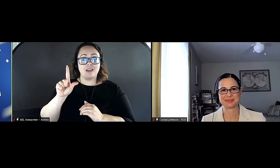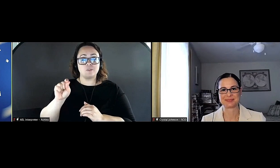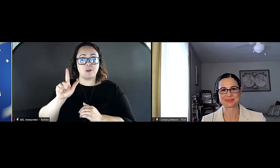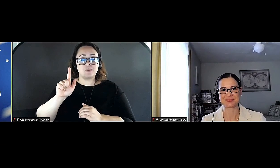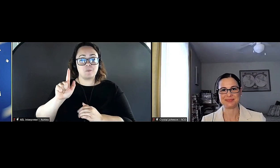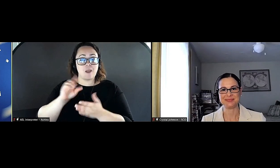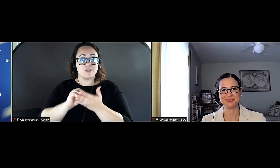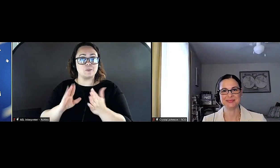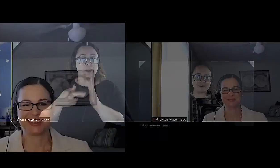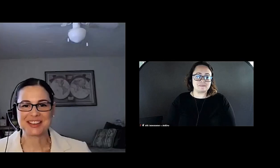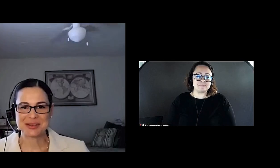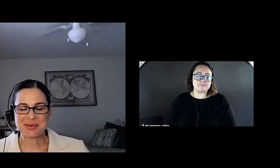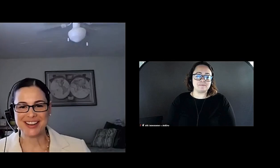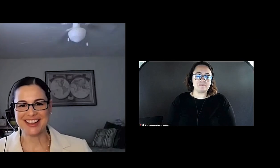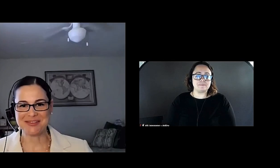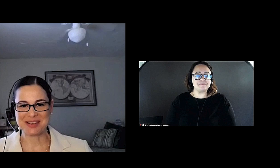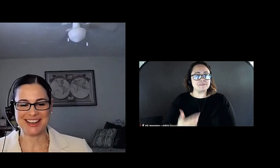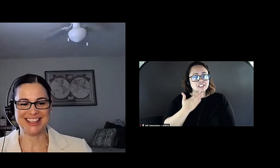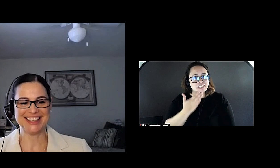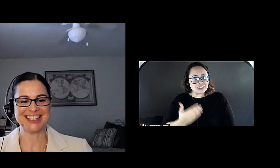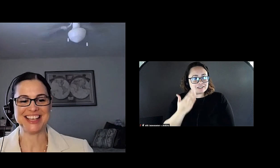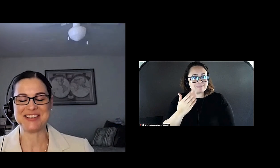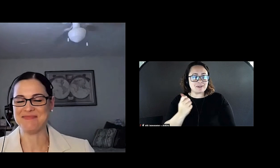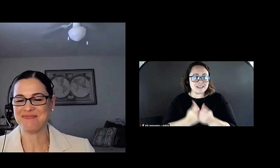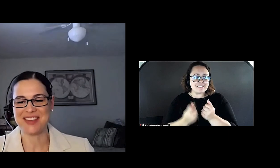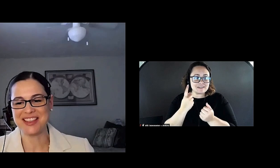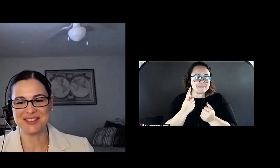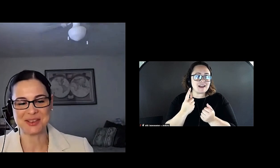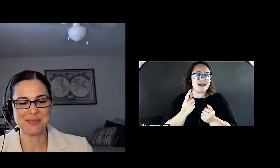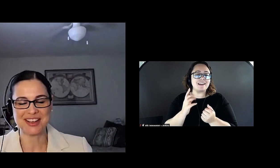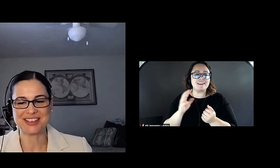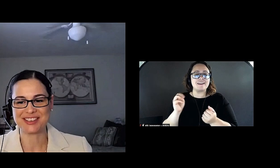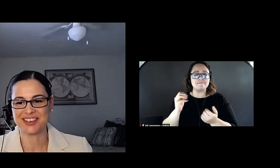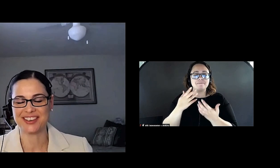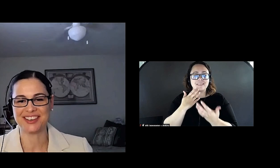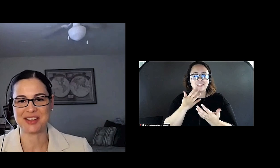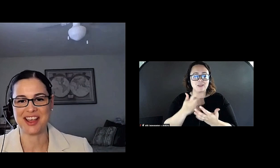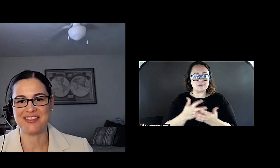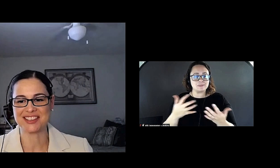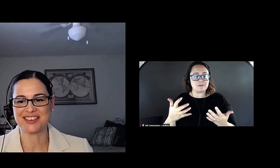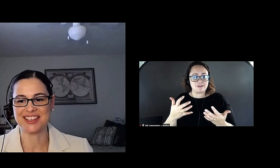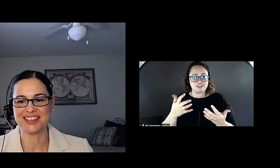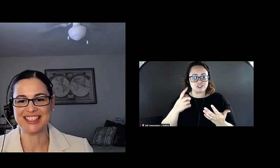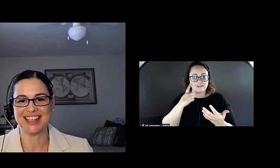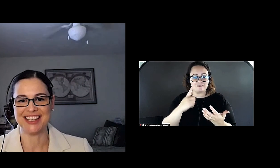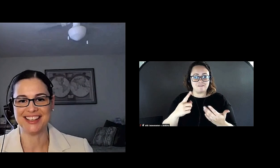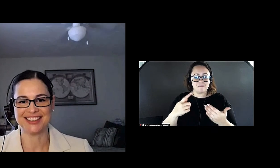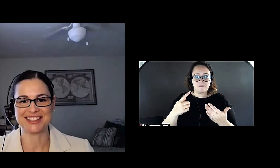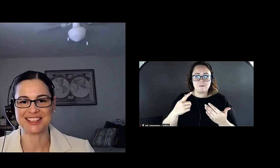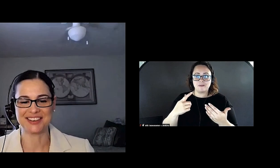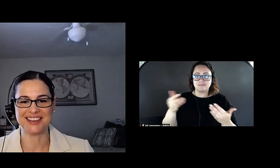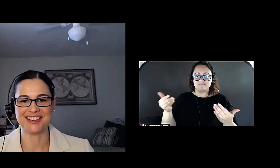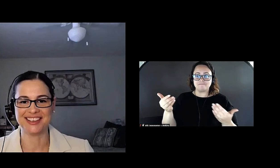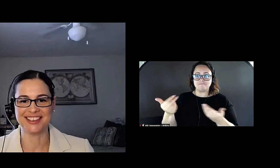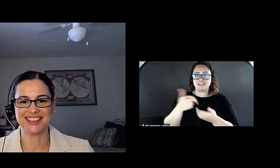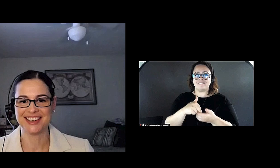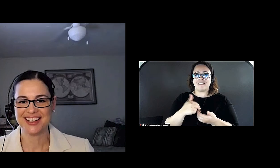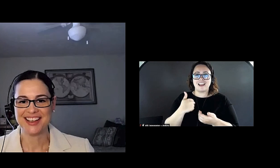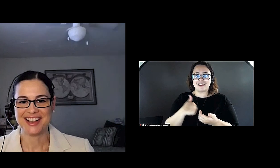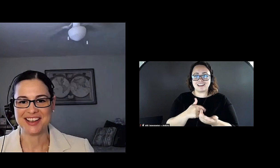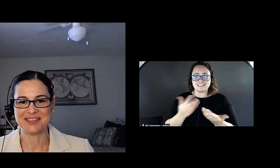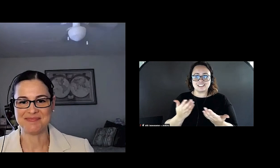student representative. Good morning, everybody. Thank you so much for having us all here today. This is a great